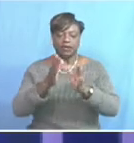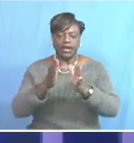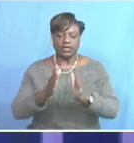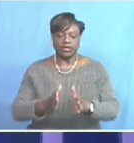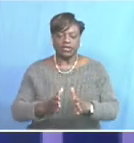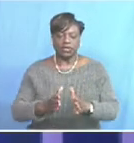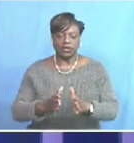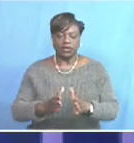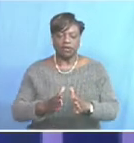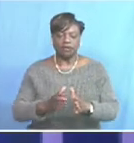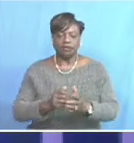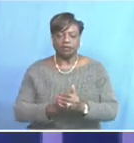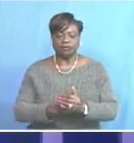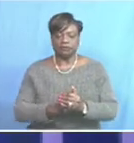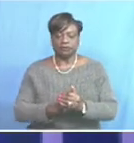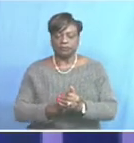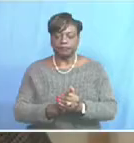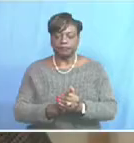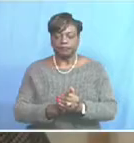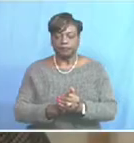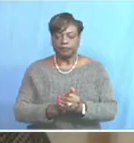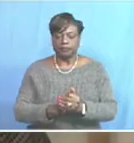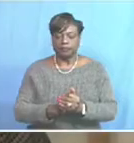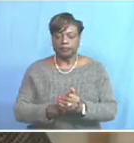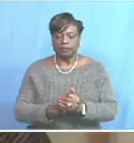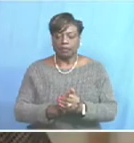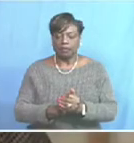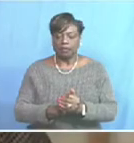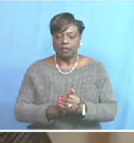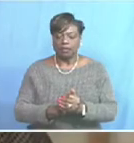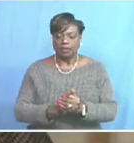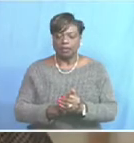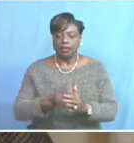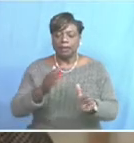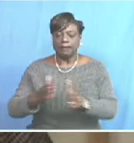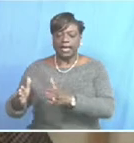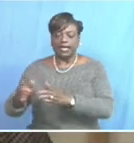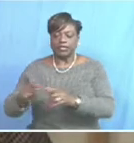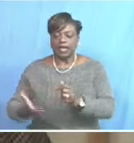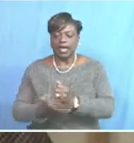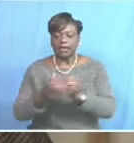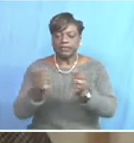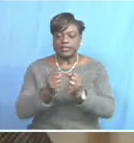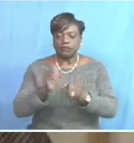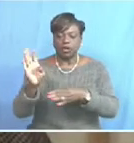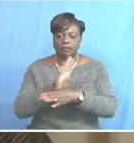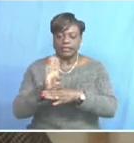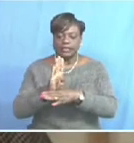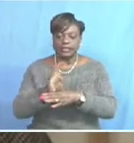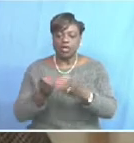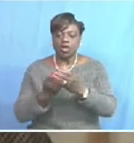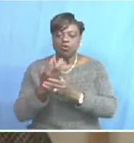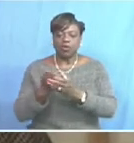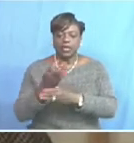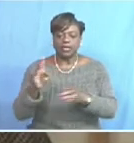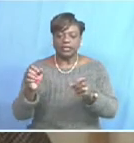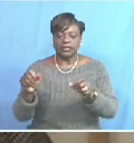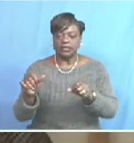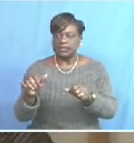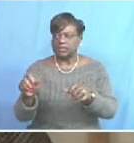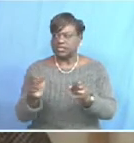Executive Officer, Malcolm Fuchs. We plan to assist in launching small businesses, growing small businesses